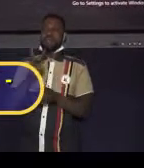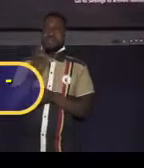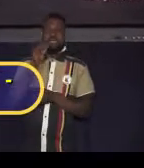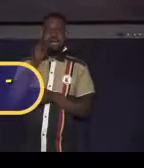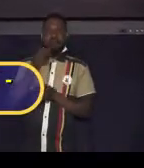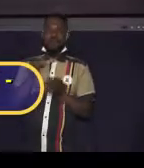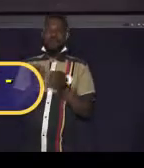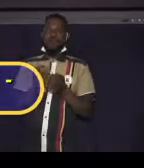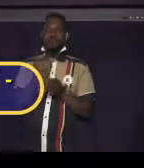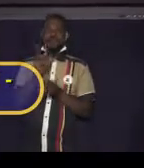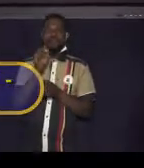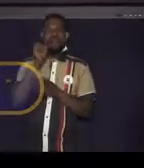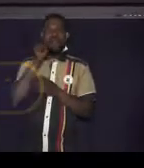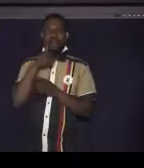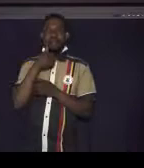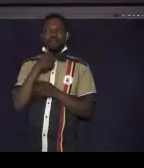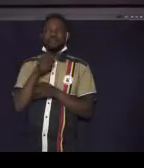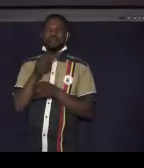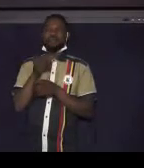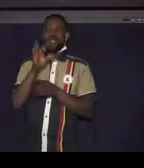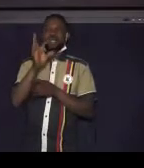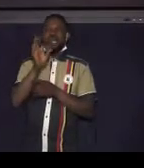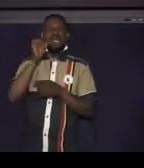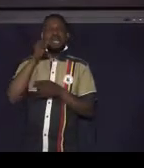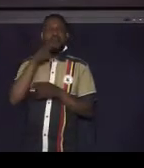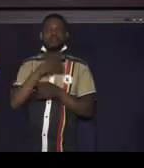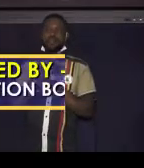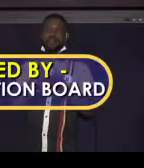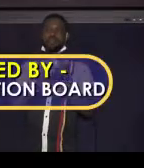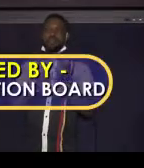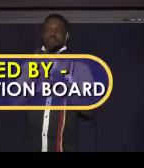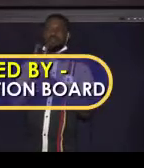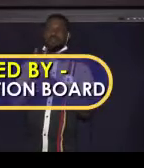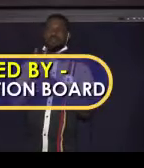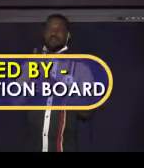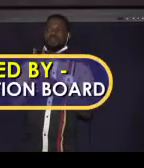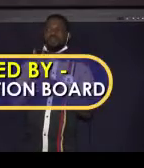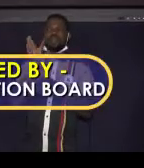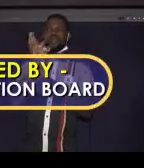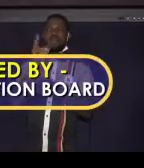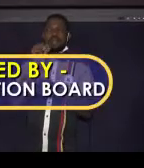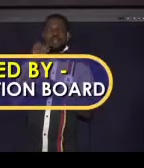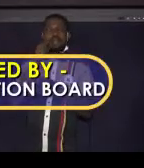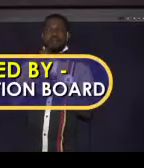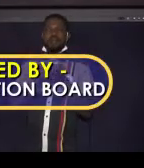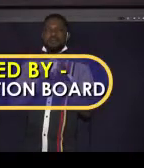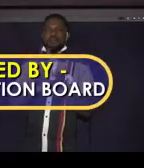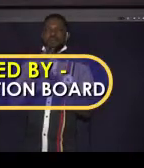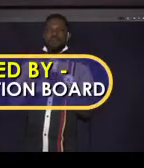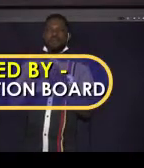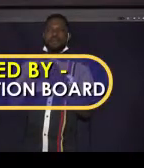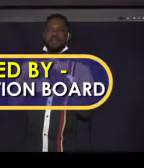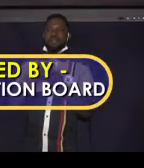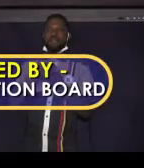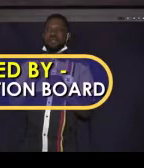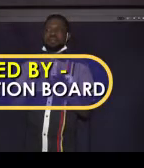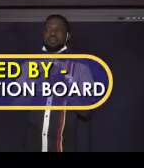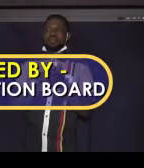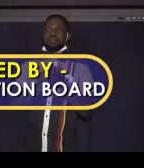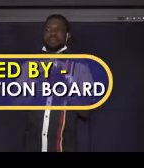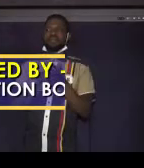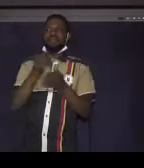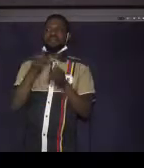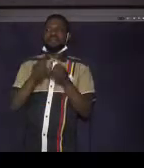3 apples, we'll get 9 apples, and then I still have to subtract 2 bananas. 9 apples minus 2 bananas, that's our